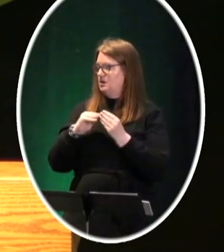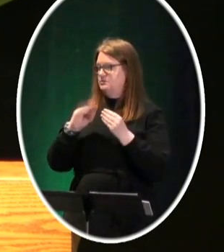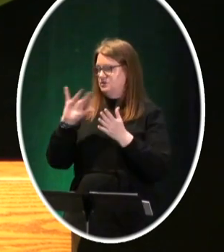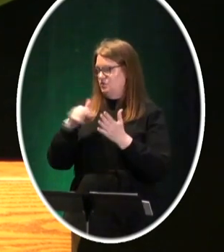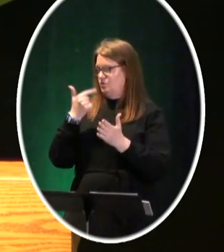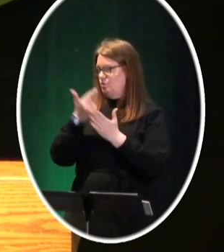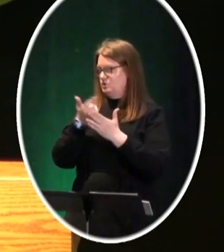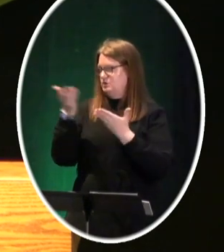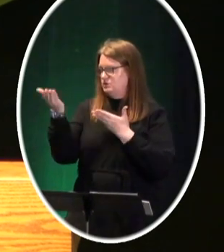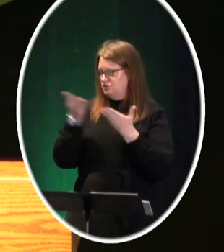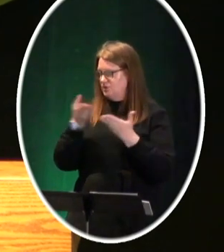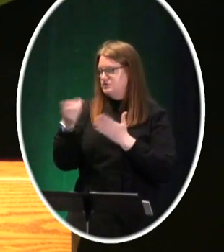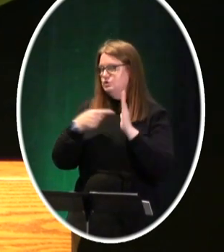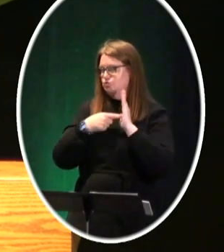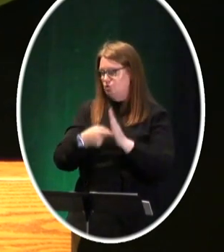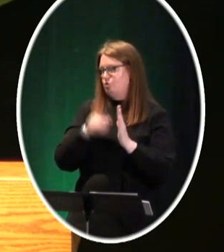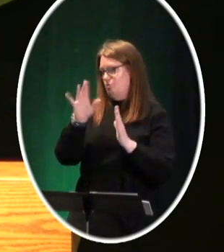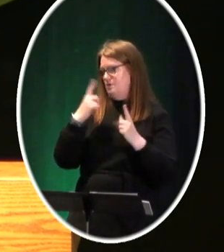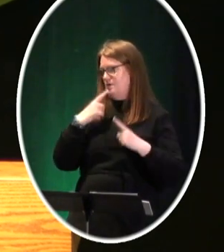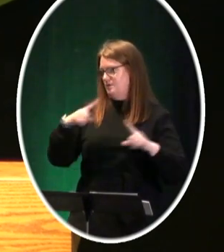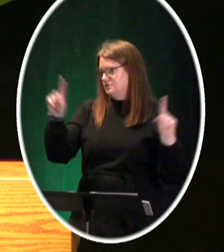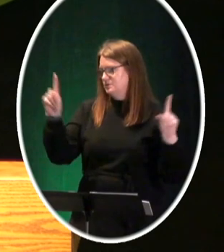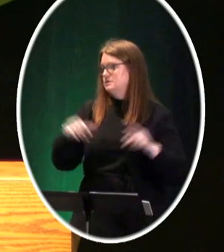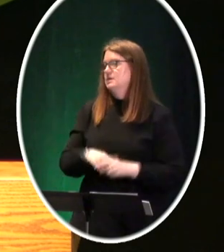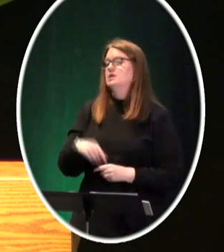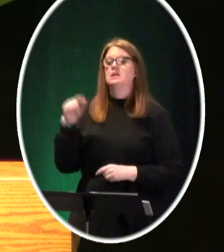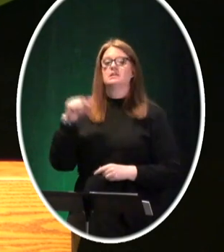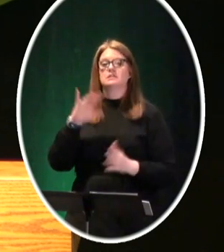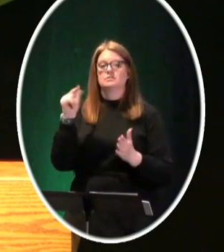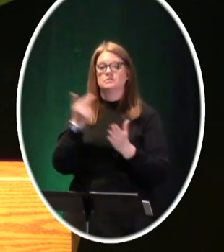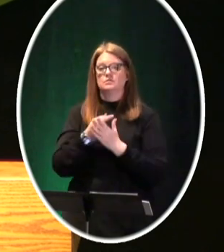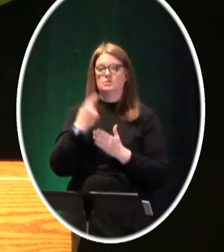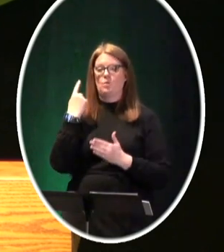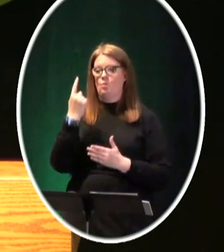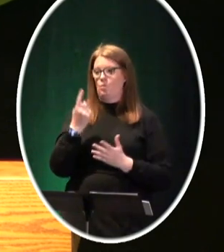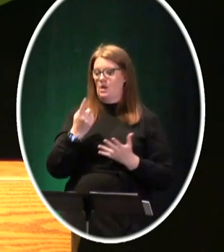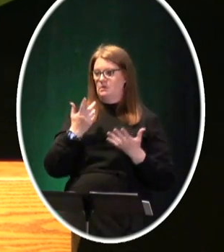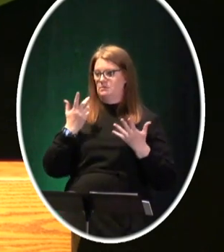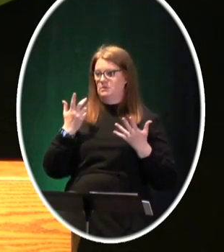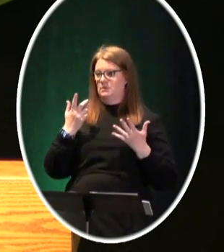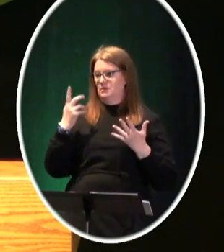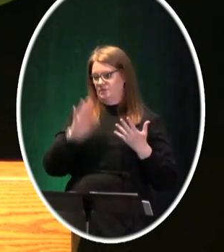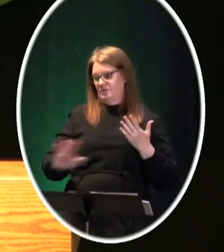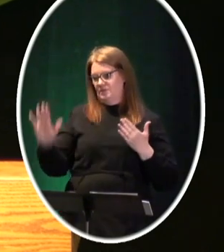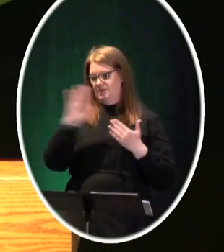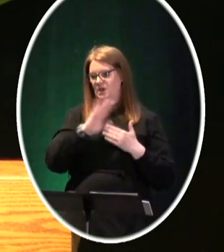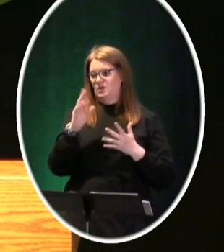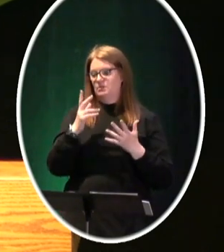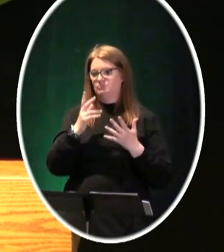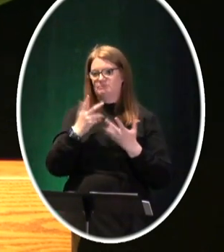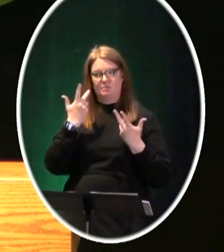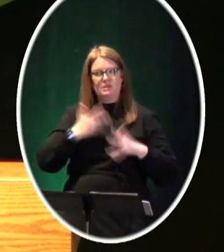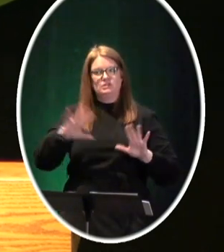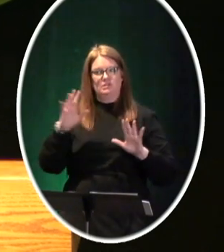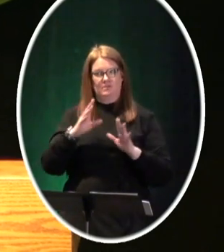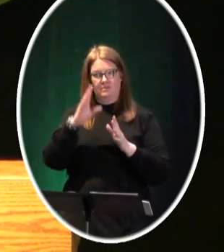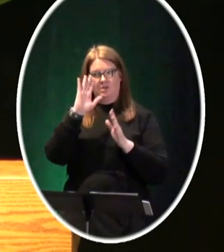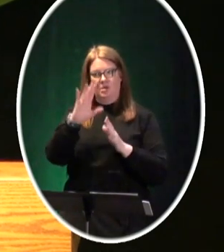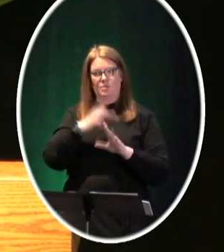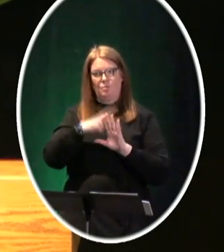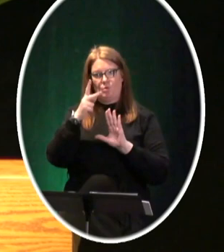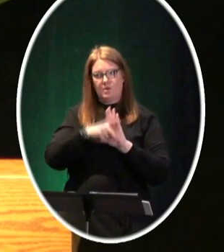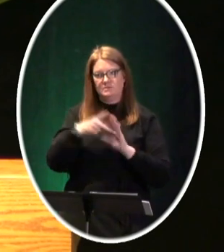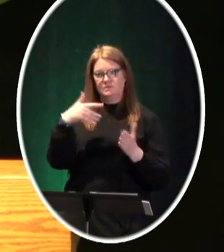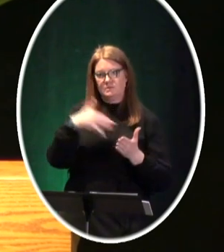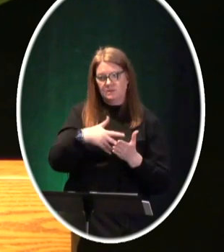commencement. This commencement ceremony marks the formal completion of your respective program or programs of study. However,